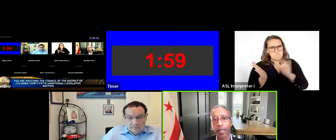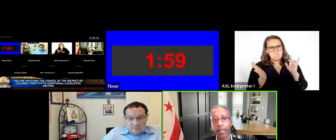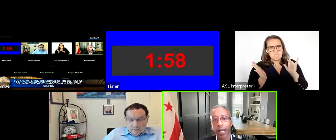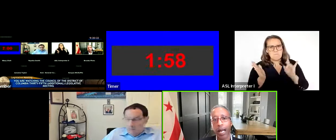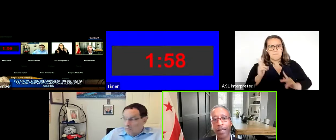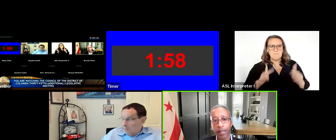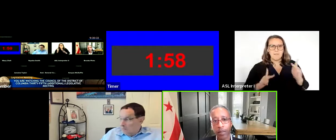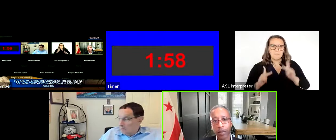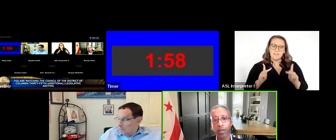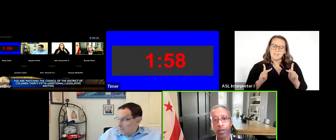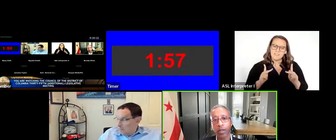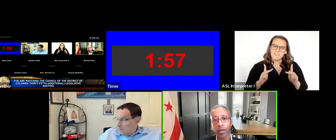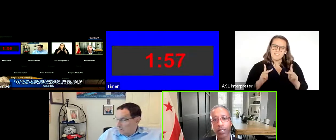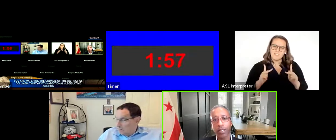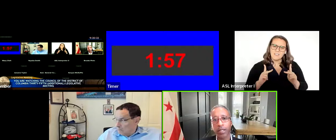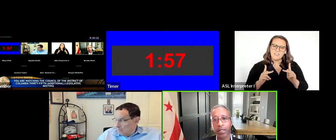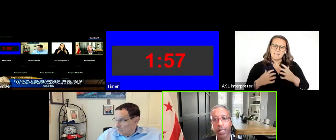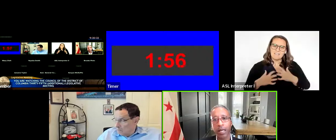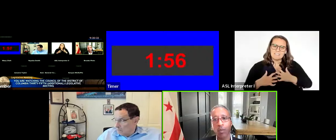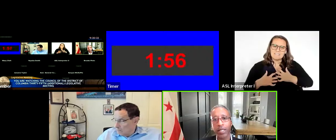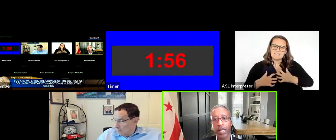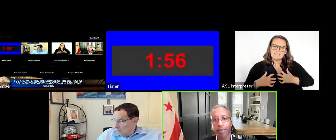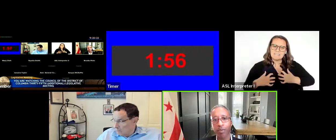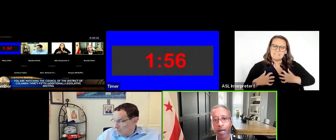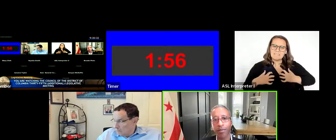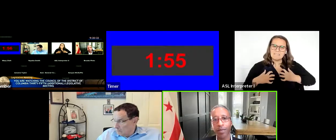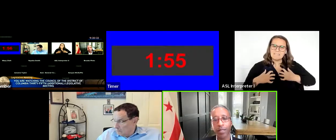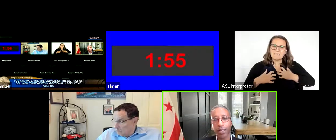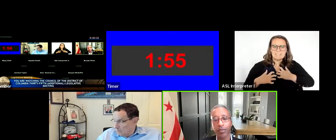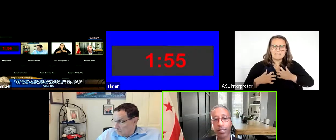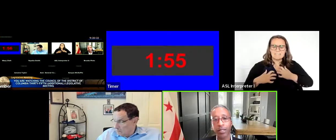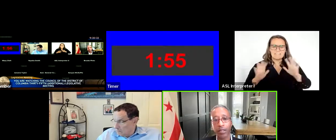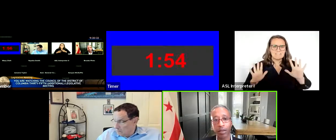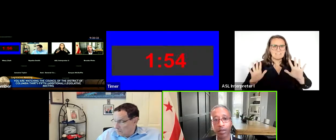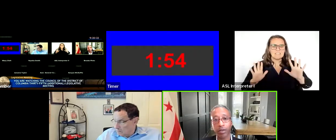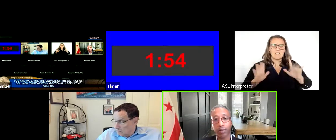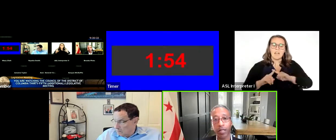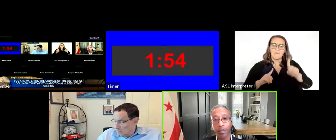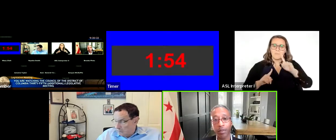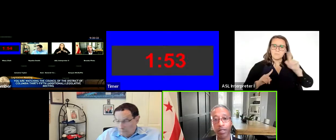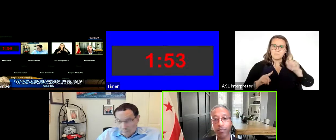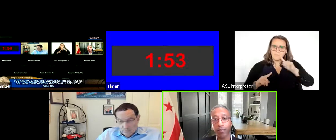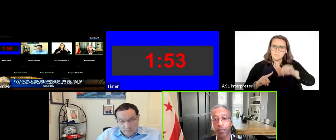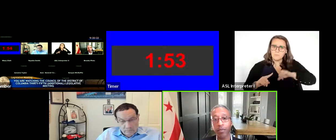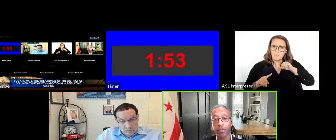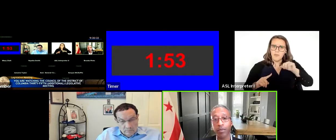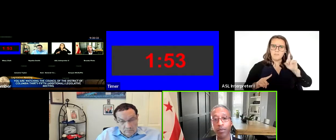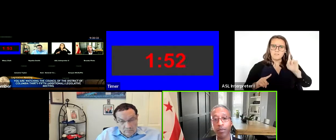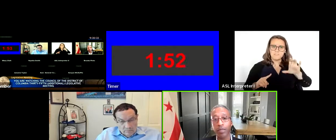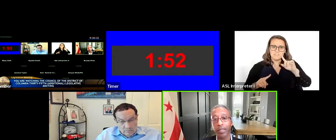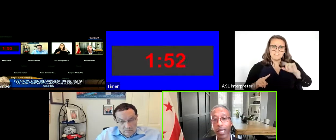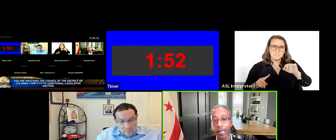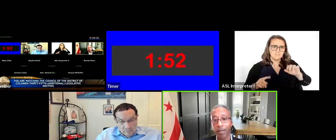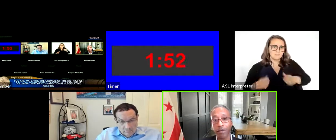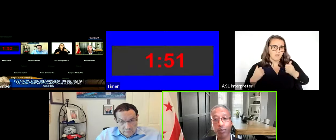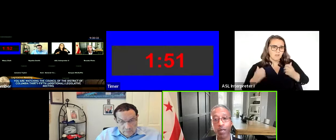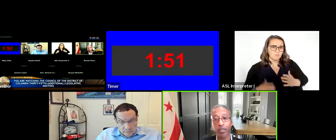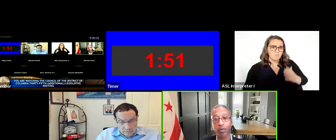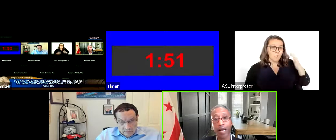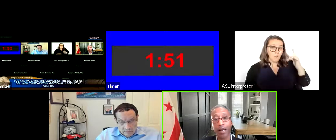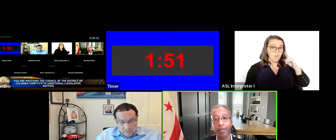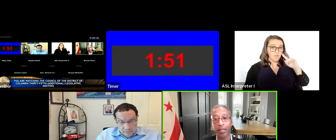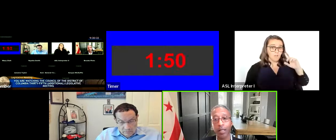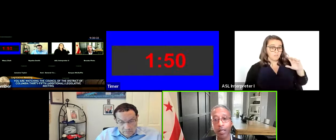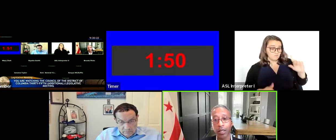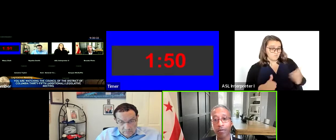But I think that there is something that we can be proud of as residents here in the District of Columbia, because from the day the first